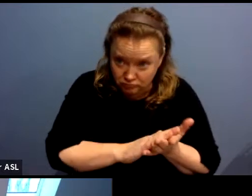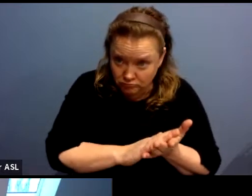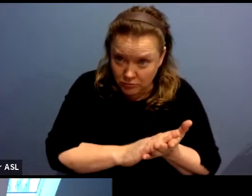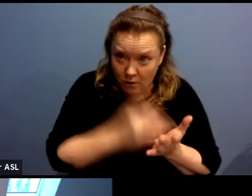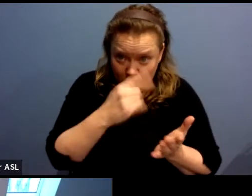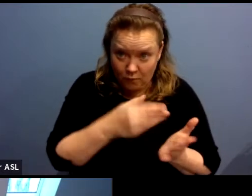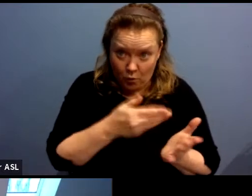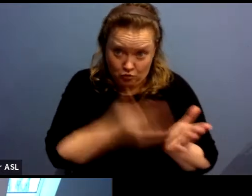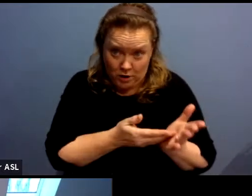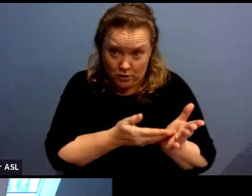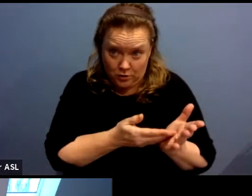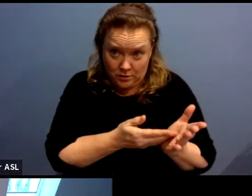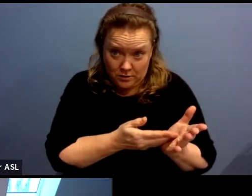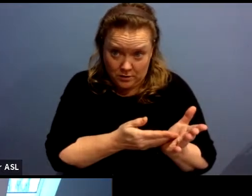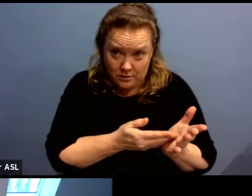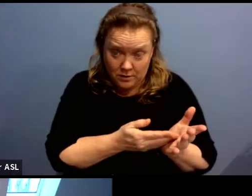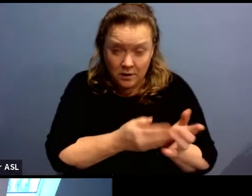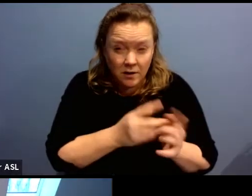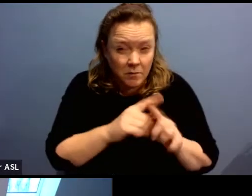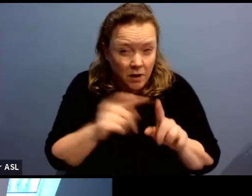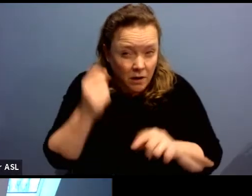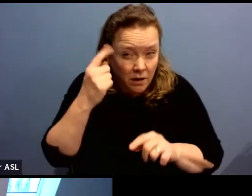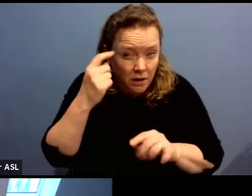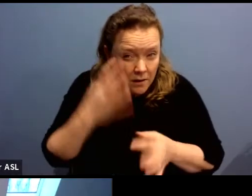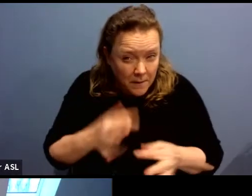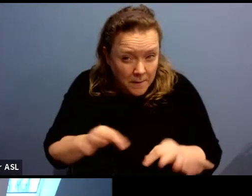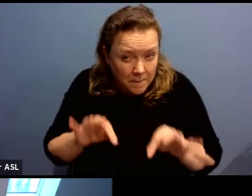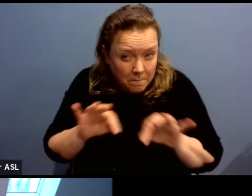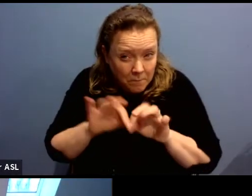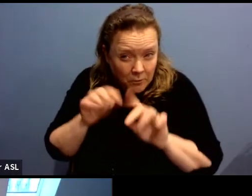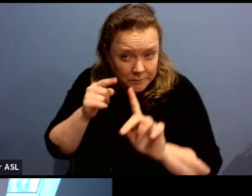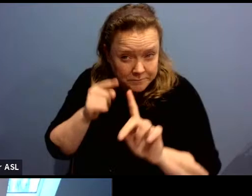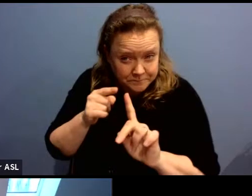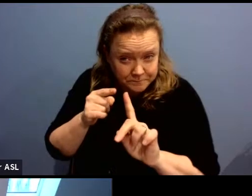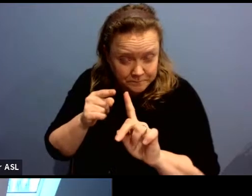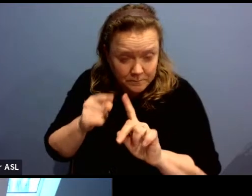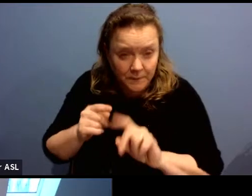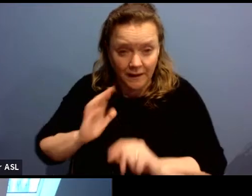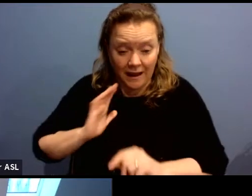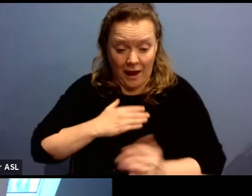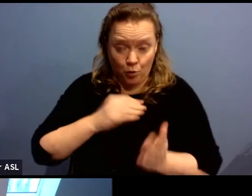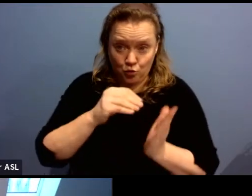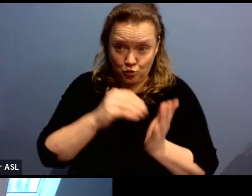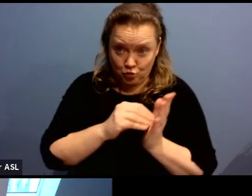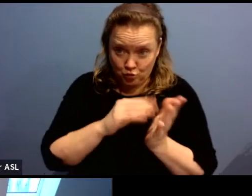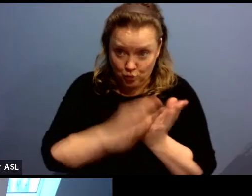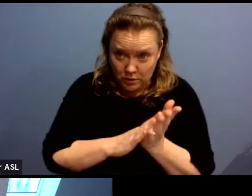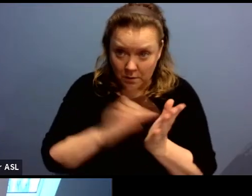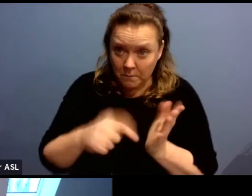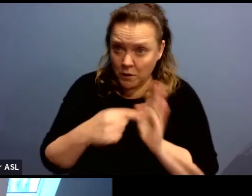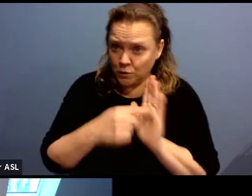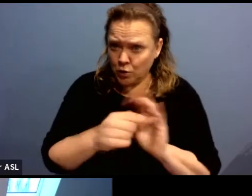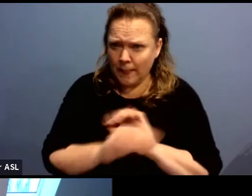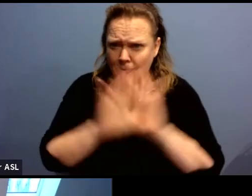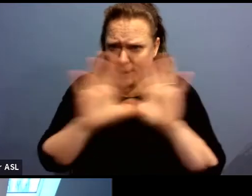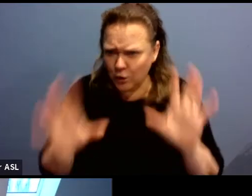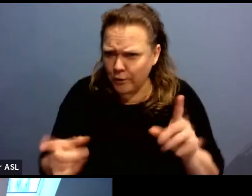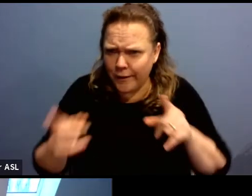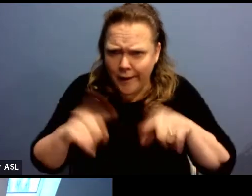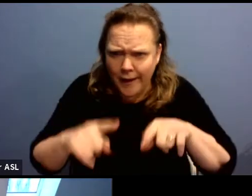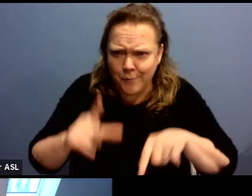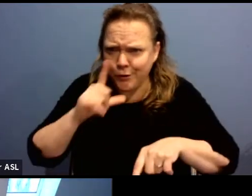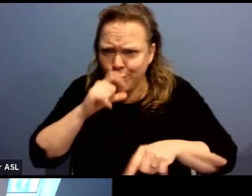public record to accurately reflect who's providing testimony and comment, I'd like to ask that